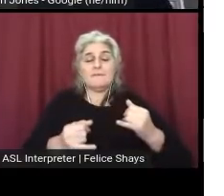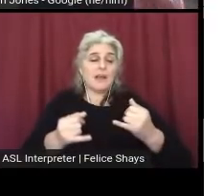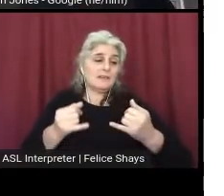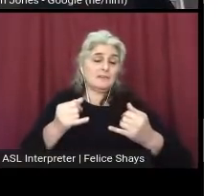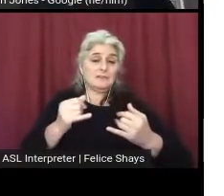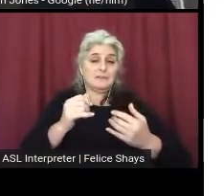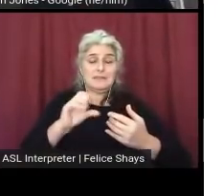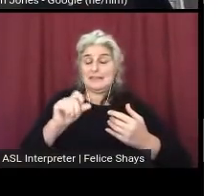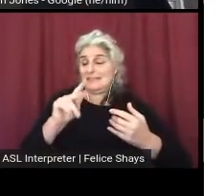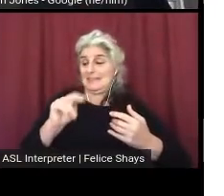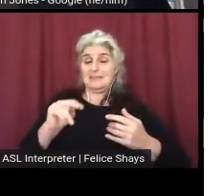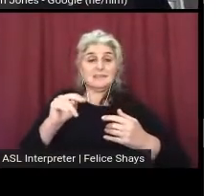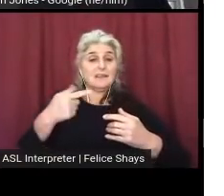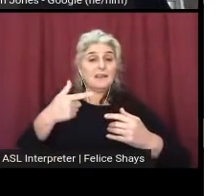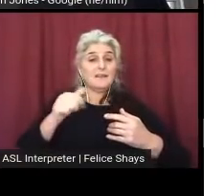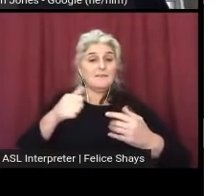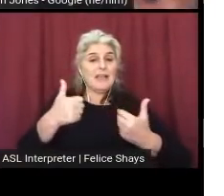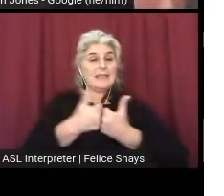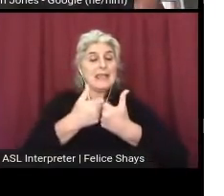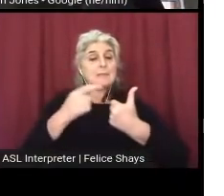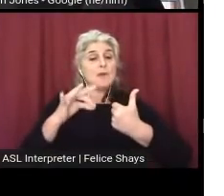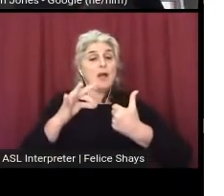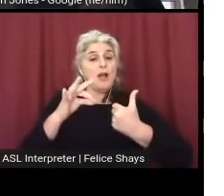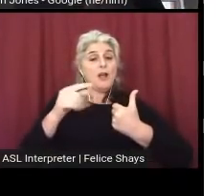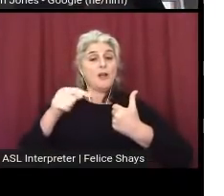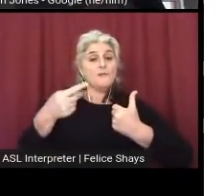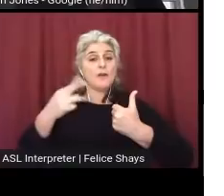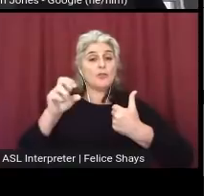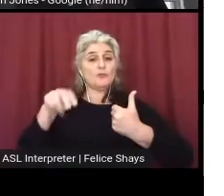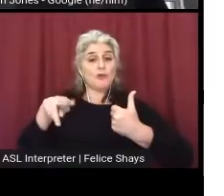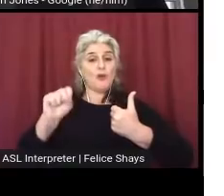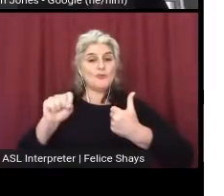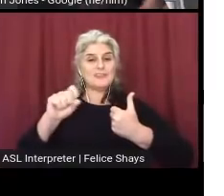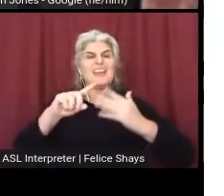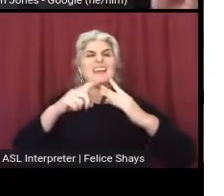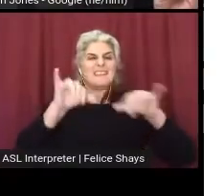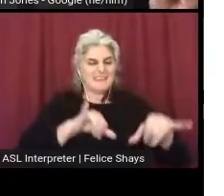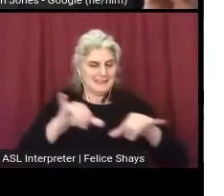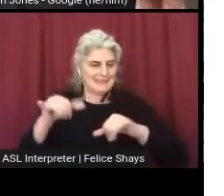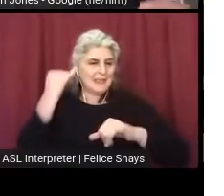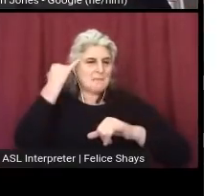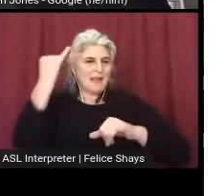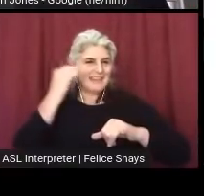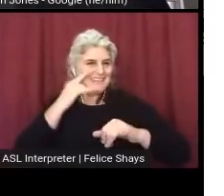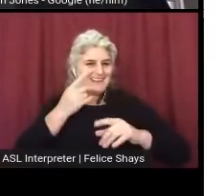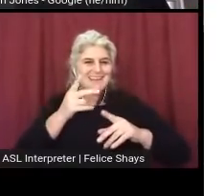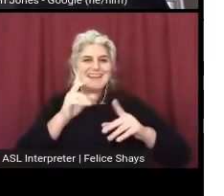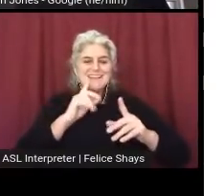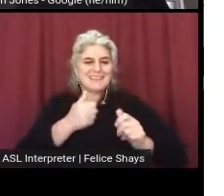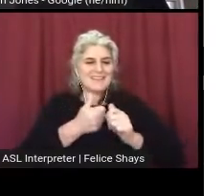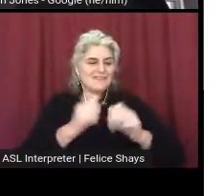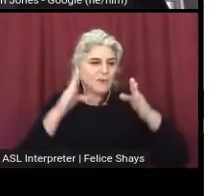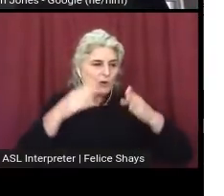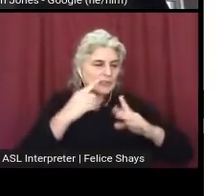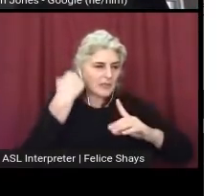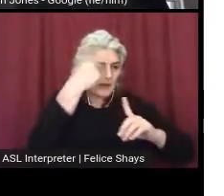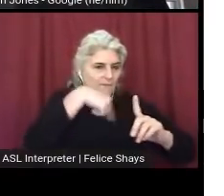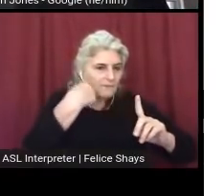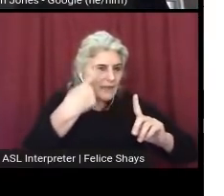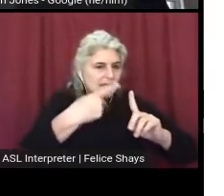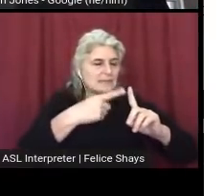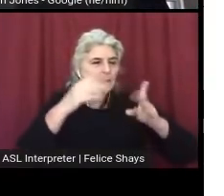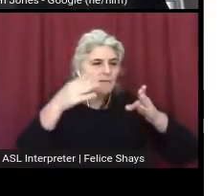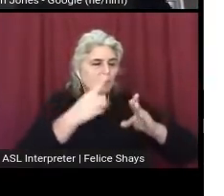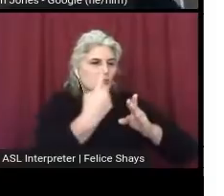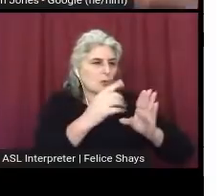learnings there. They opened on a tight shot of a face. They started with a scene of intense action or emotion, and it was focused on a single character